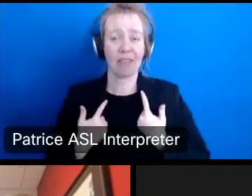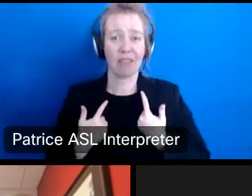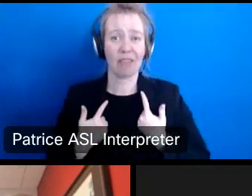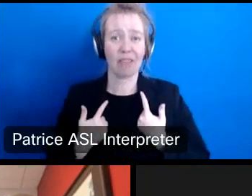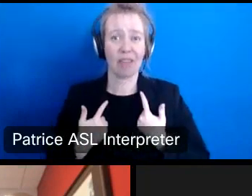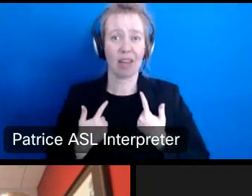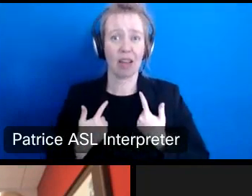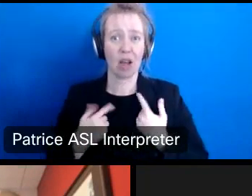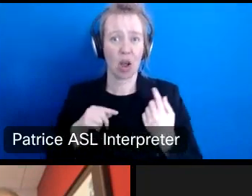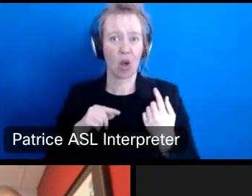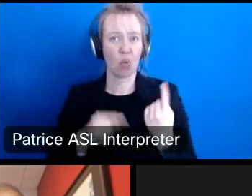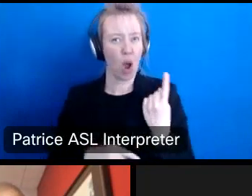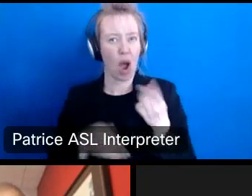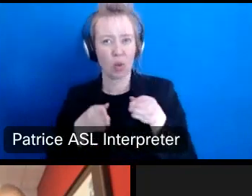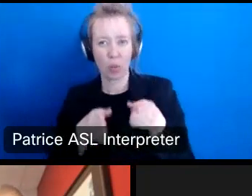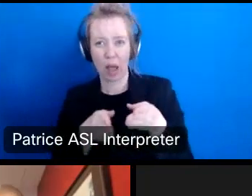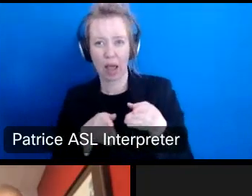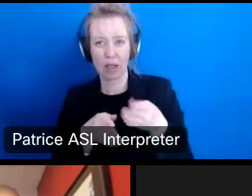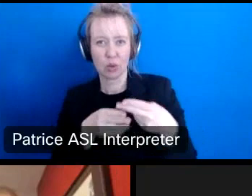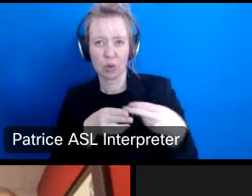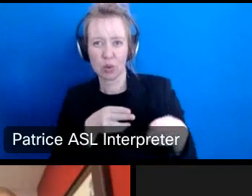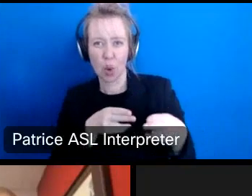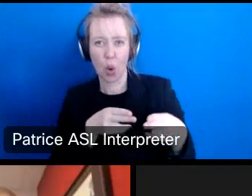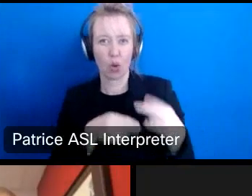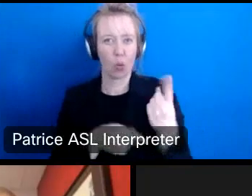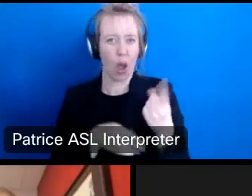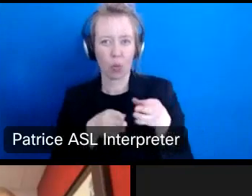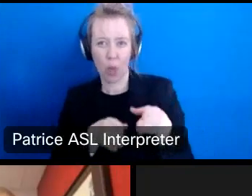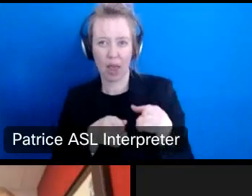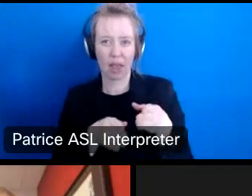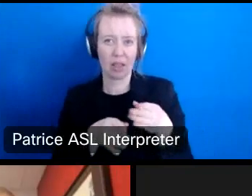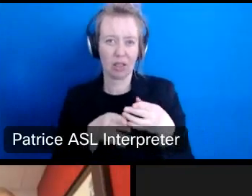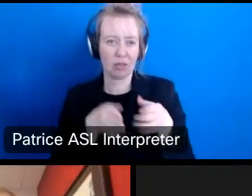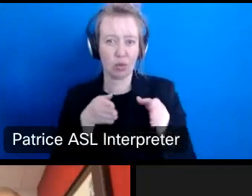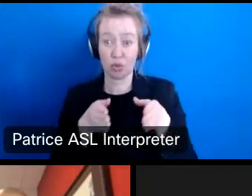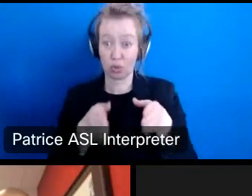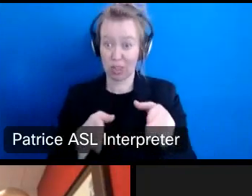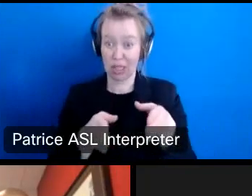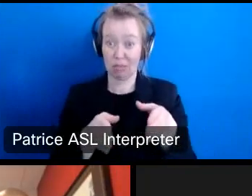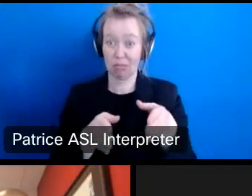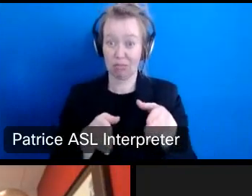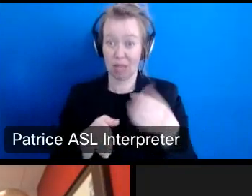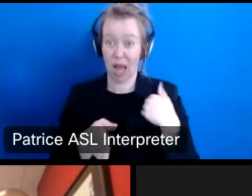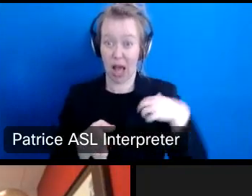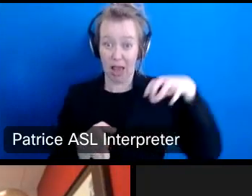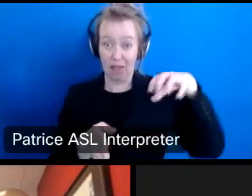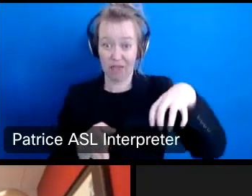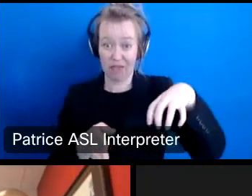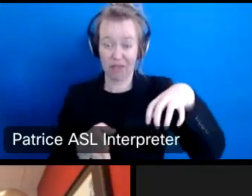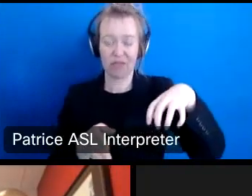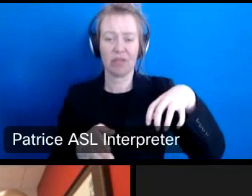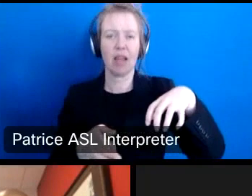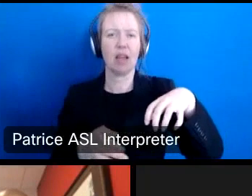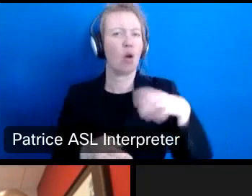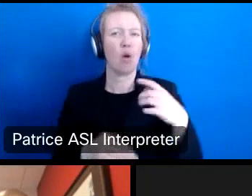a one-way, relatively short one-way street. And for whatever reason, a